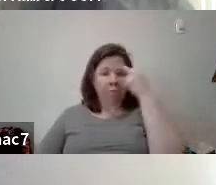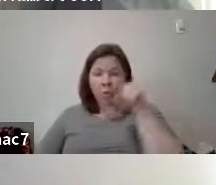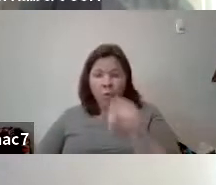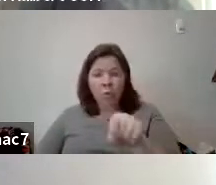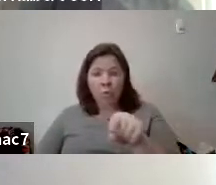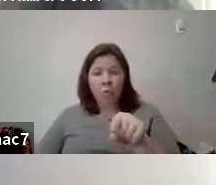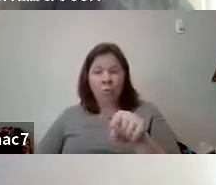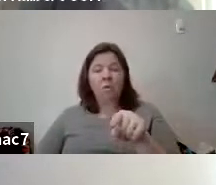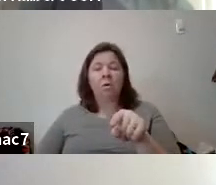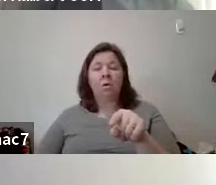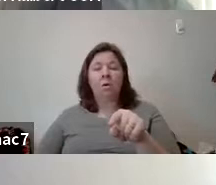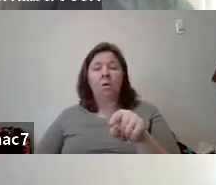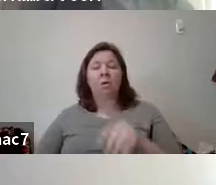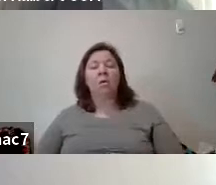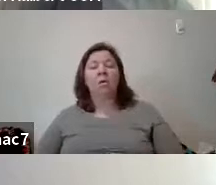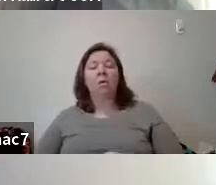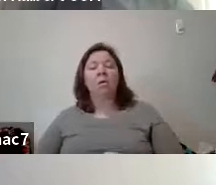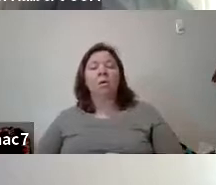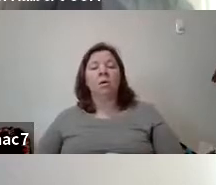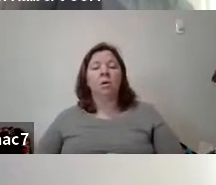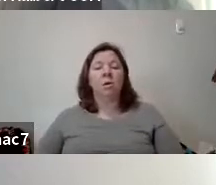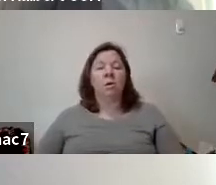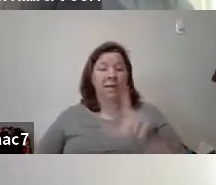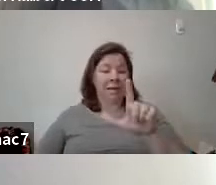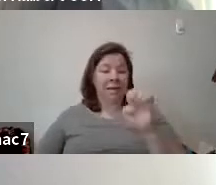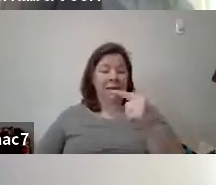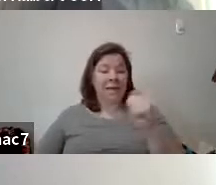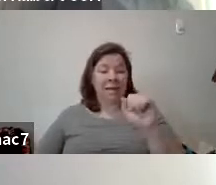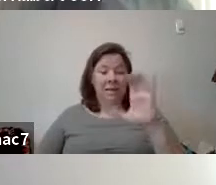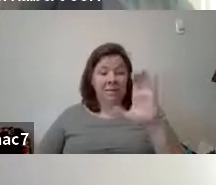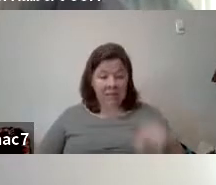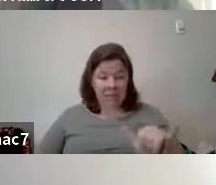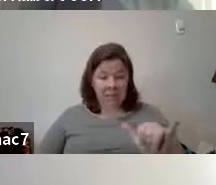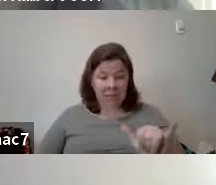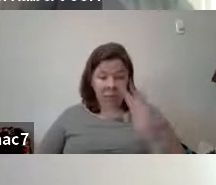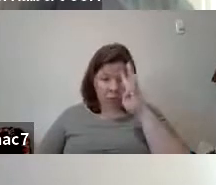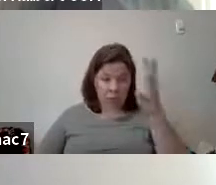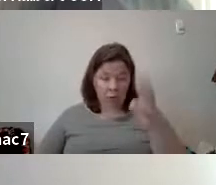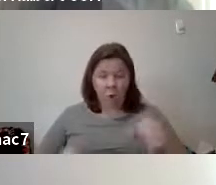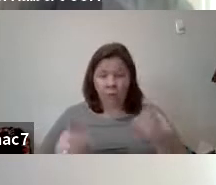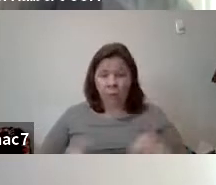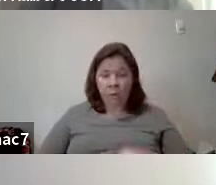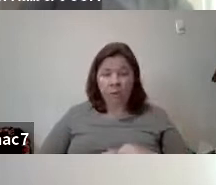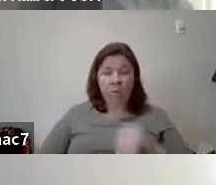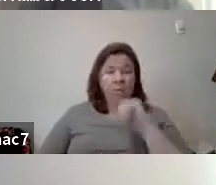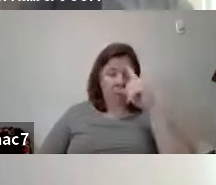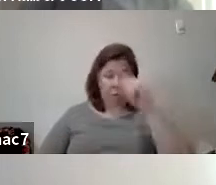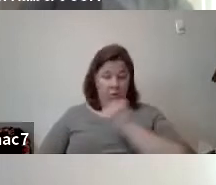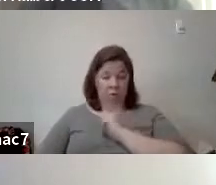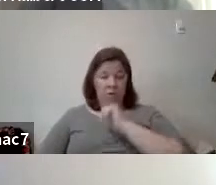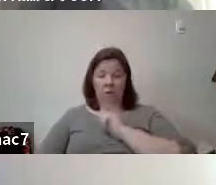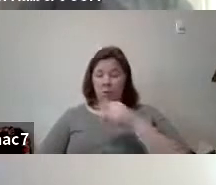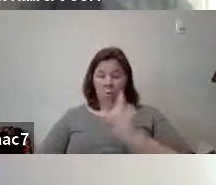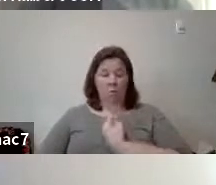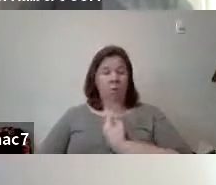Williams pointed out in the beginning, this is legacy creating opportunity. So we're not only in it for ourselves, like you talked about